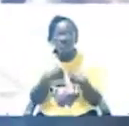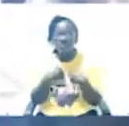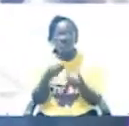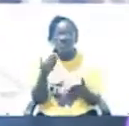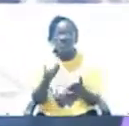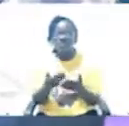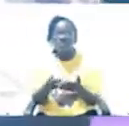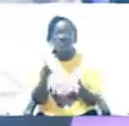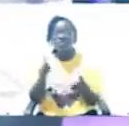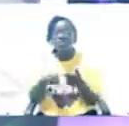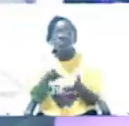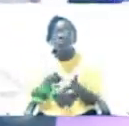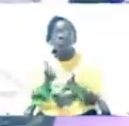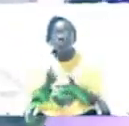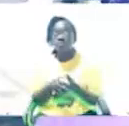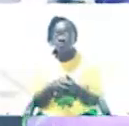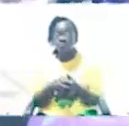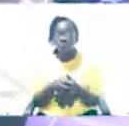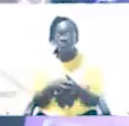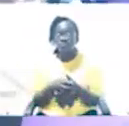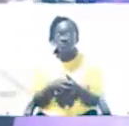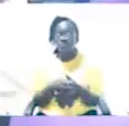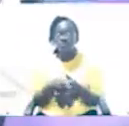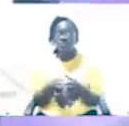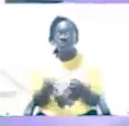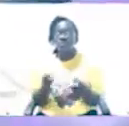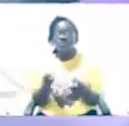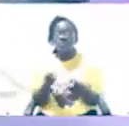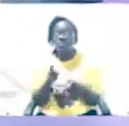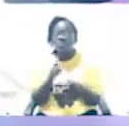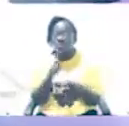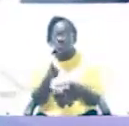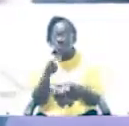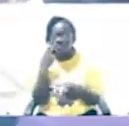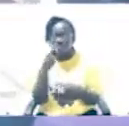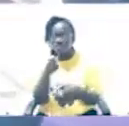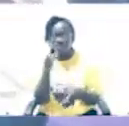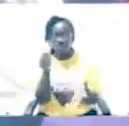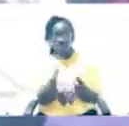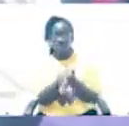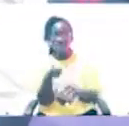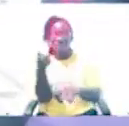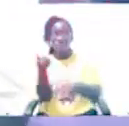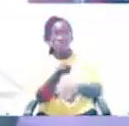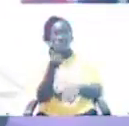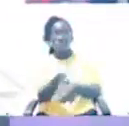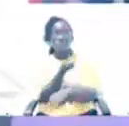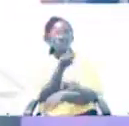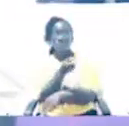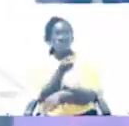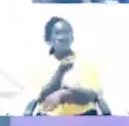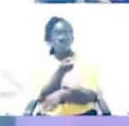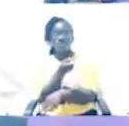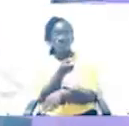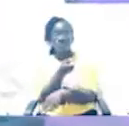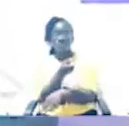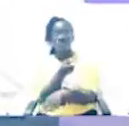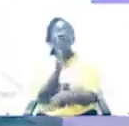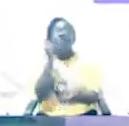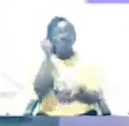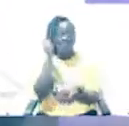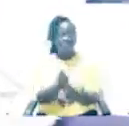lying behind your decay? Roll it away. Then he said, what stone is that? That unbelief.